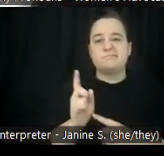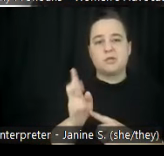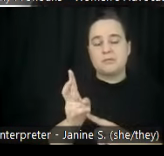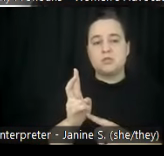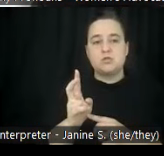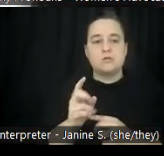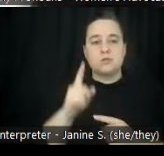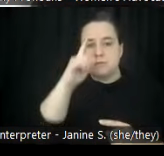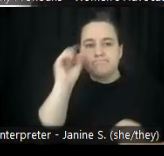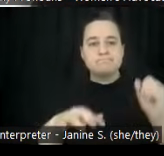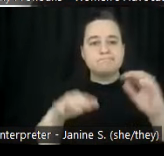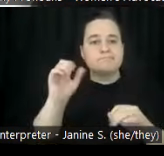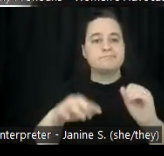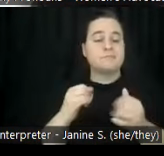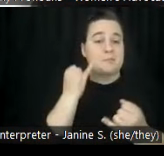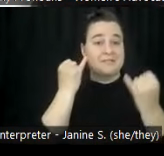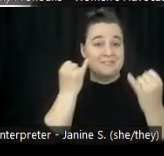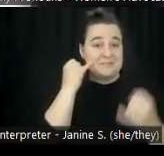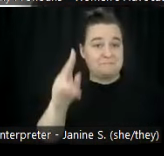of brainstorm some ideas.